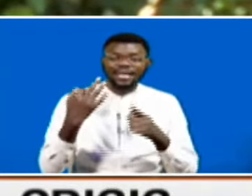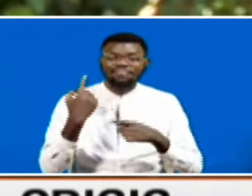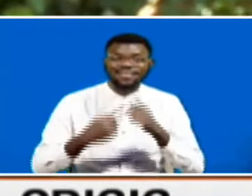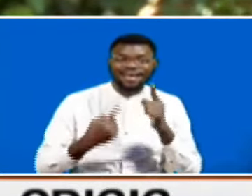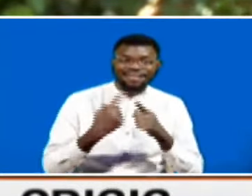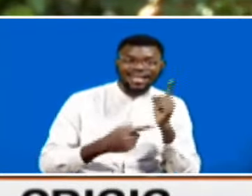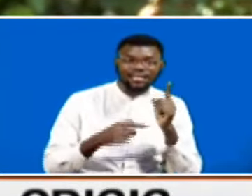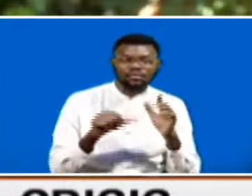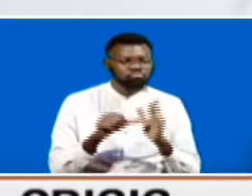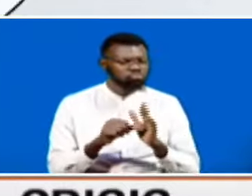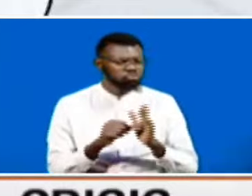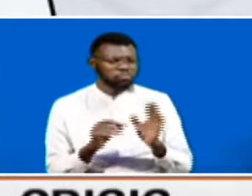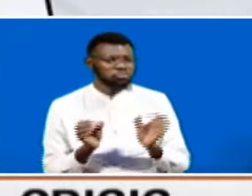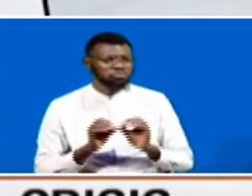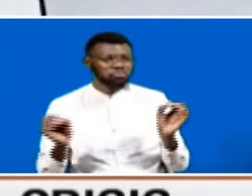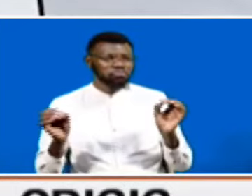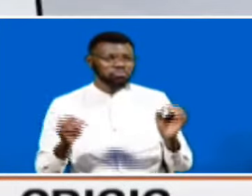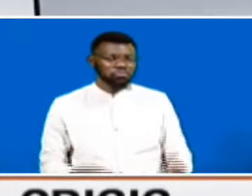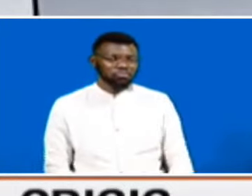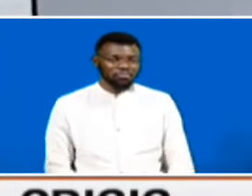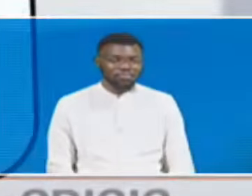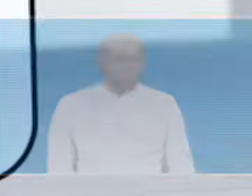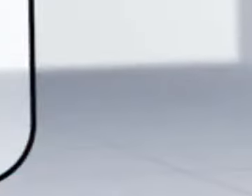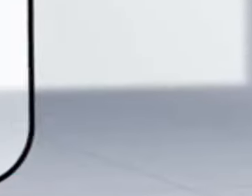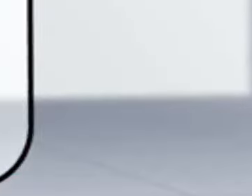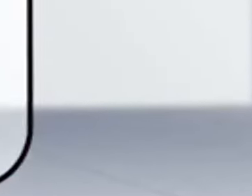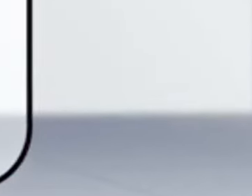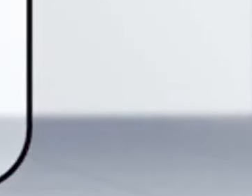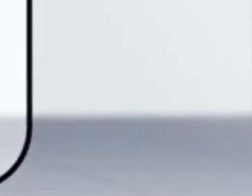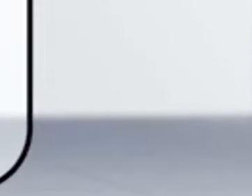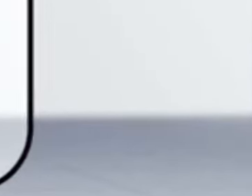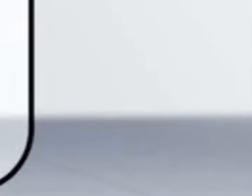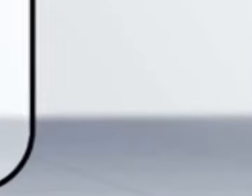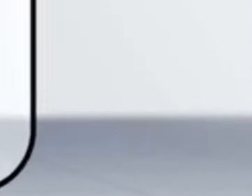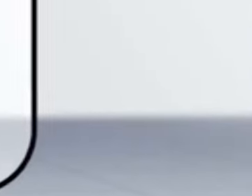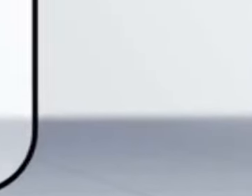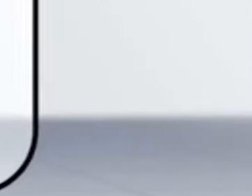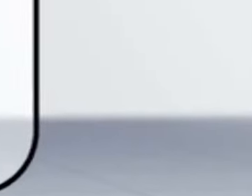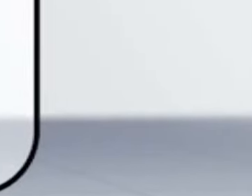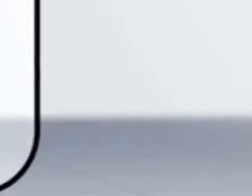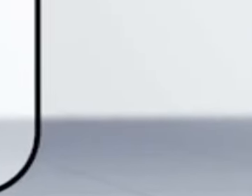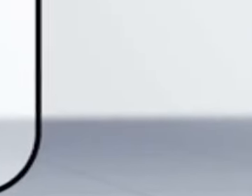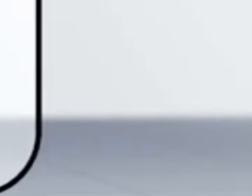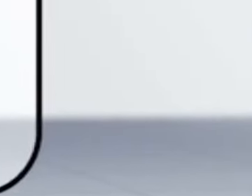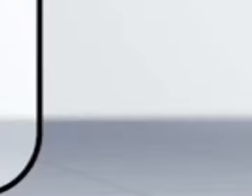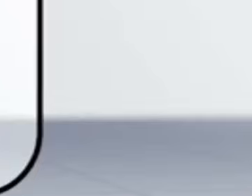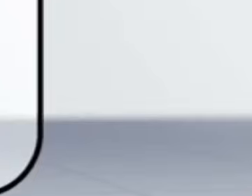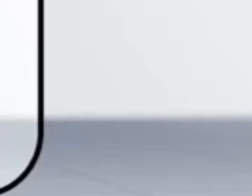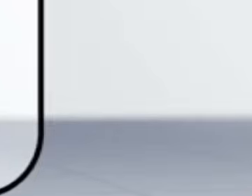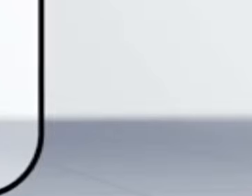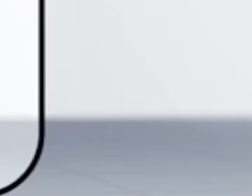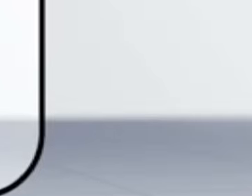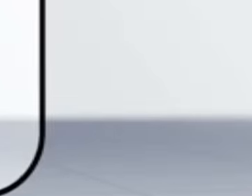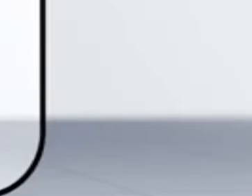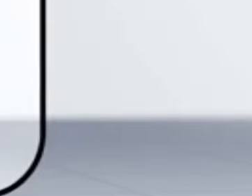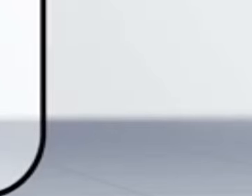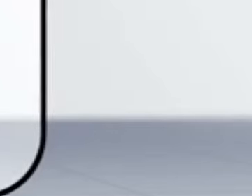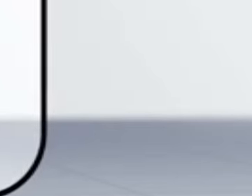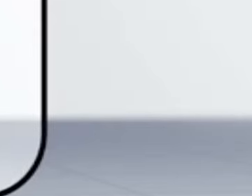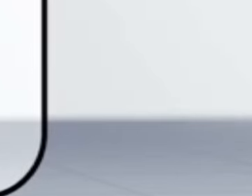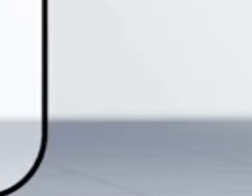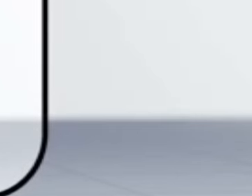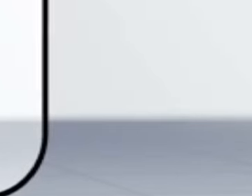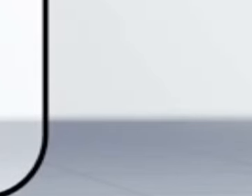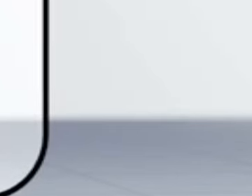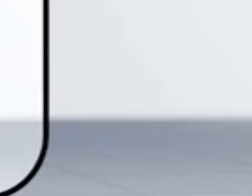neither here nor there. With the boundaries review due this month, according to Article 89 of the Constitution, which states that